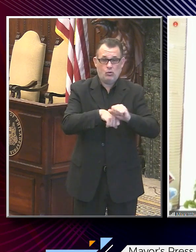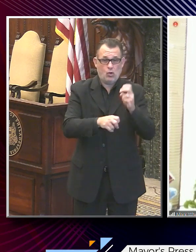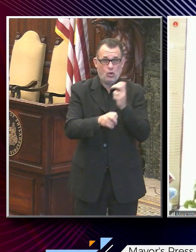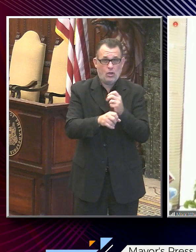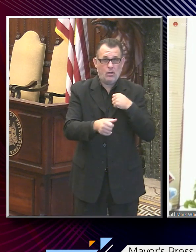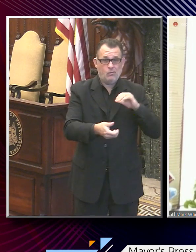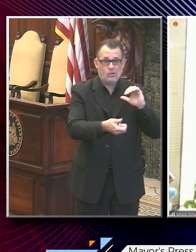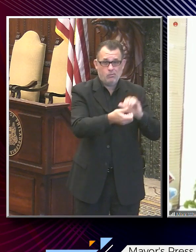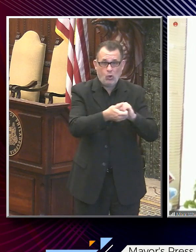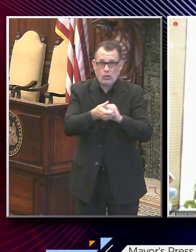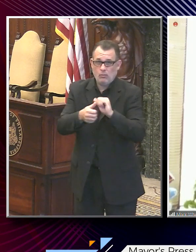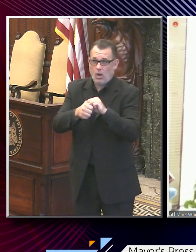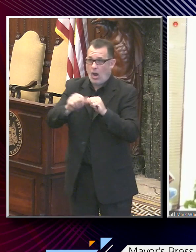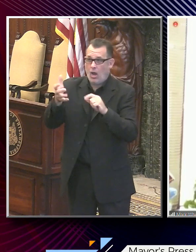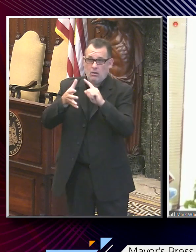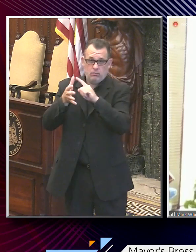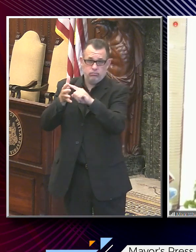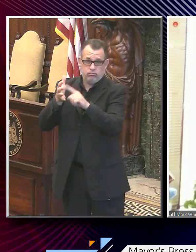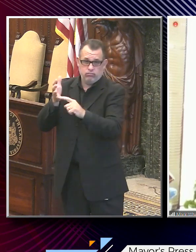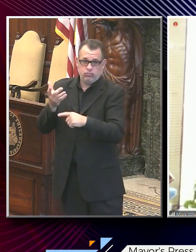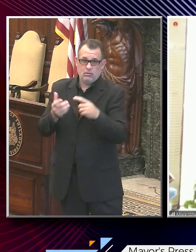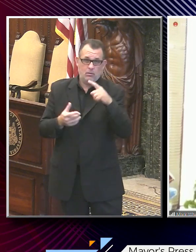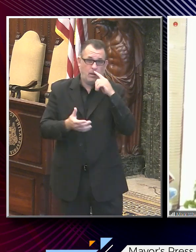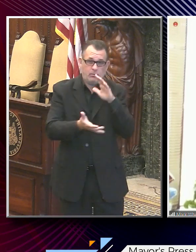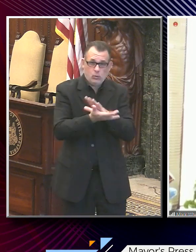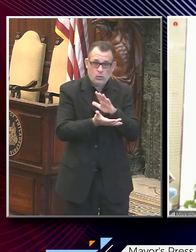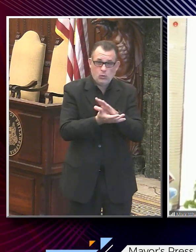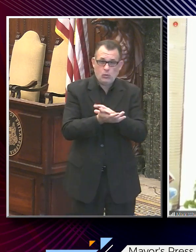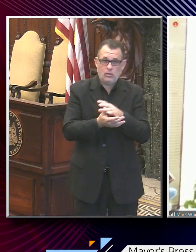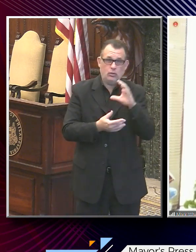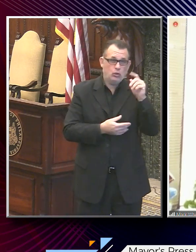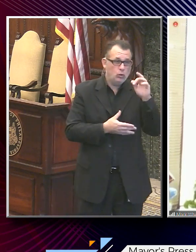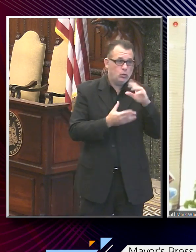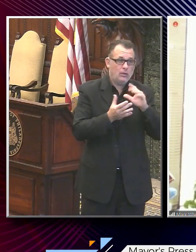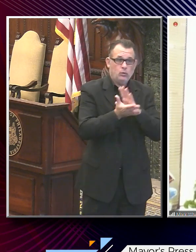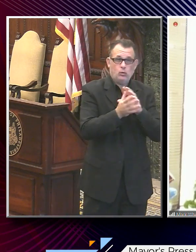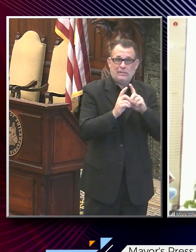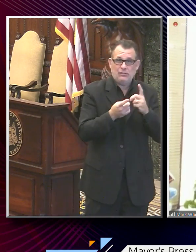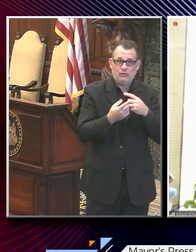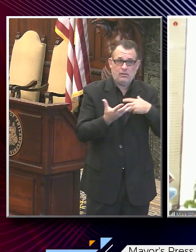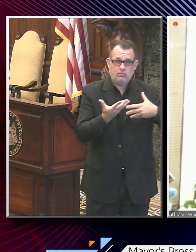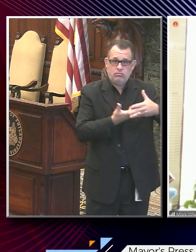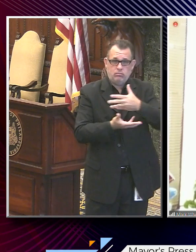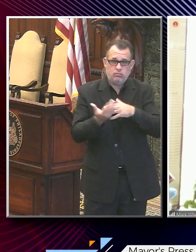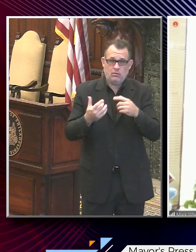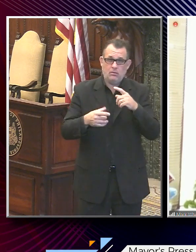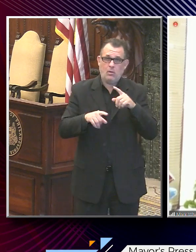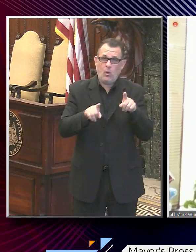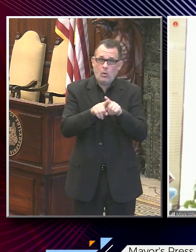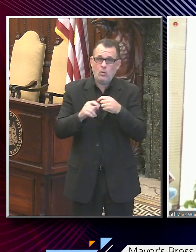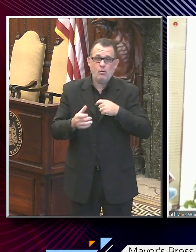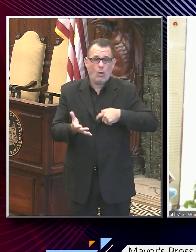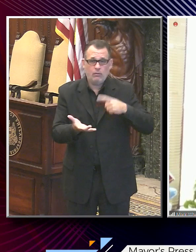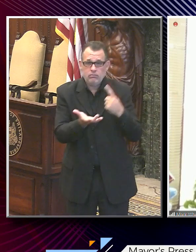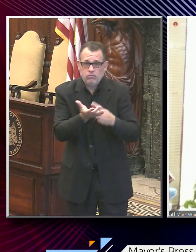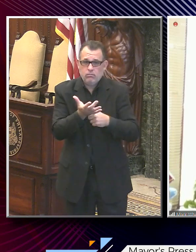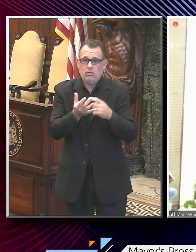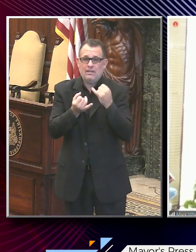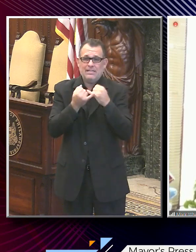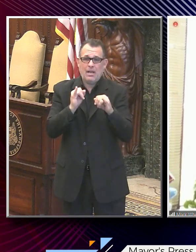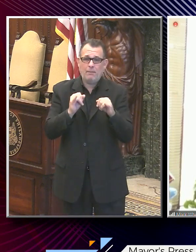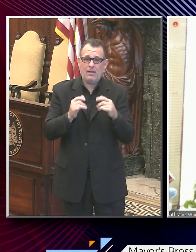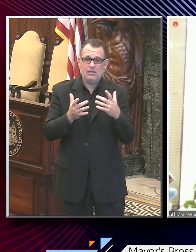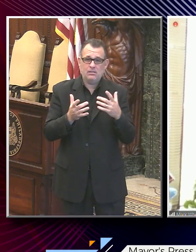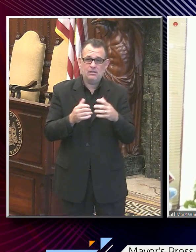partners in the public school realm, the charters and the school district, and also having conversations with the independent mission schools